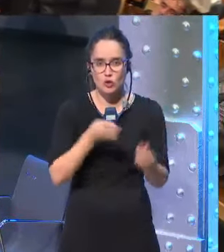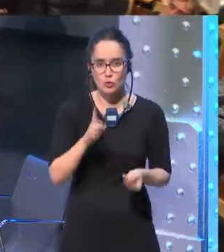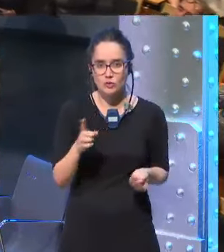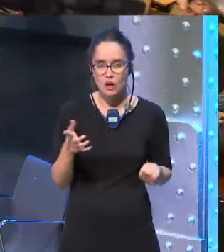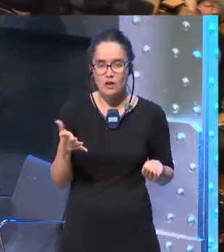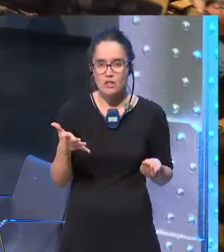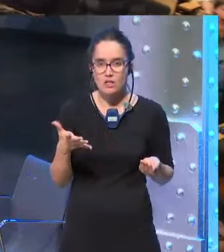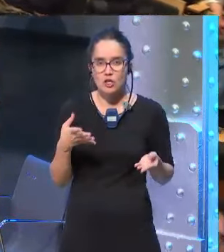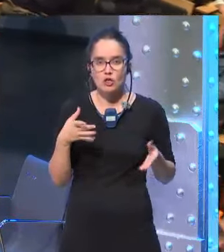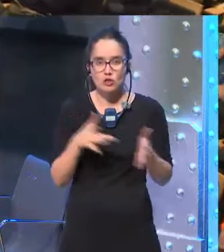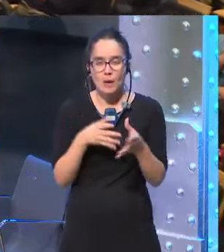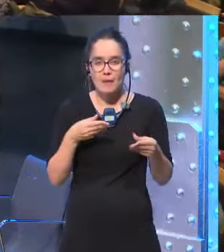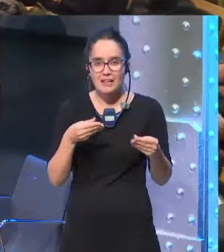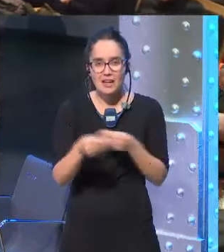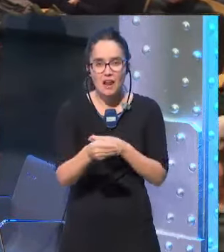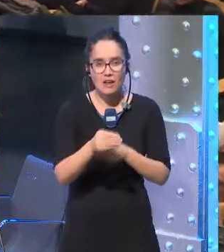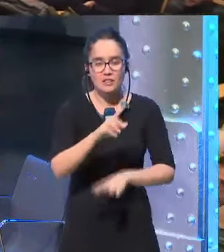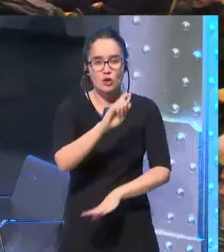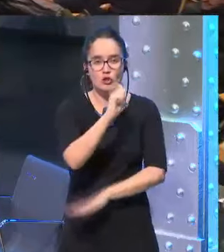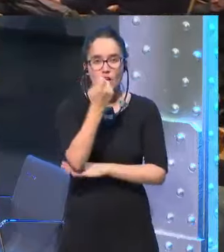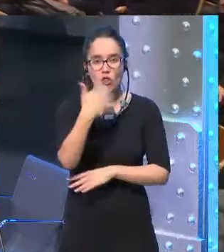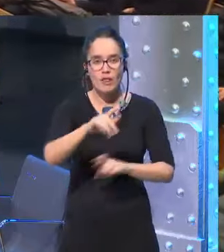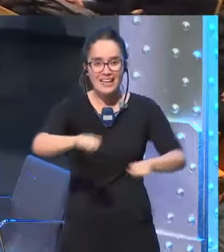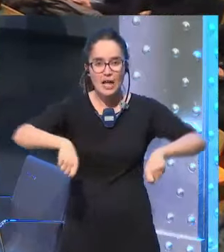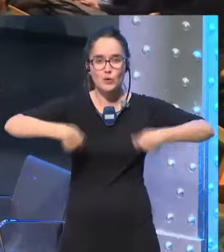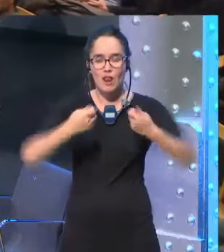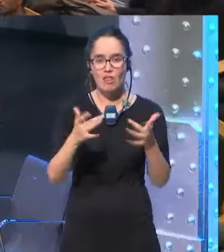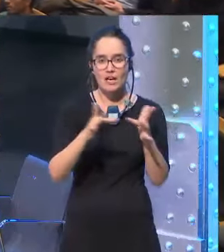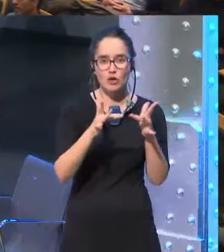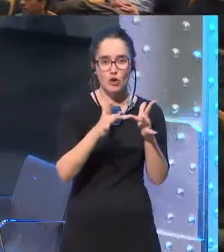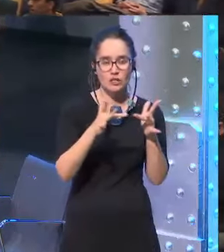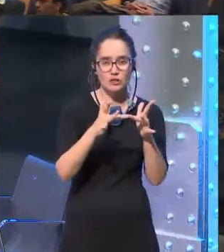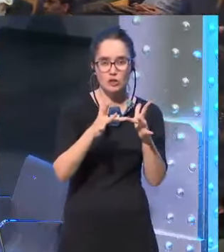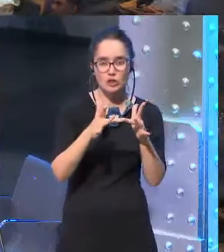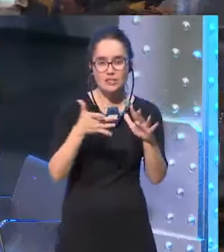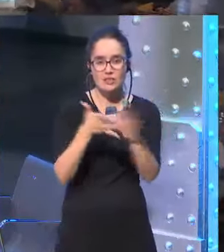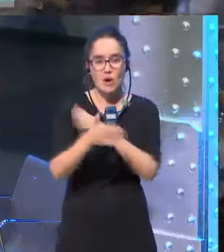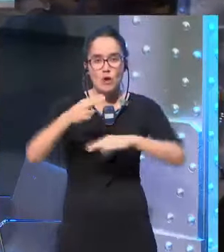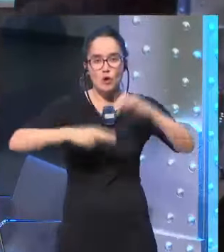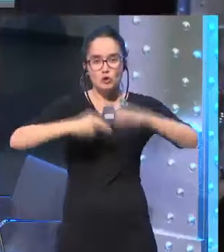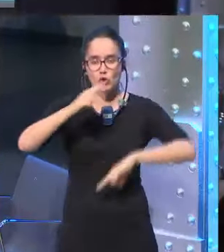from nature and connection. So it's very classical in that sense, using classical